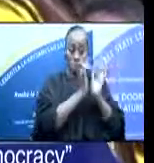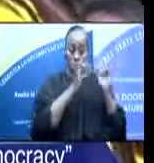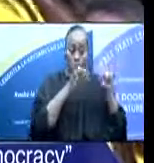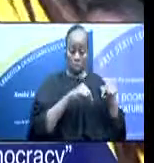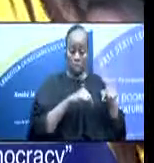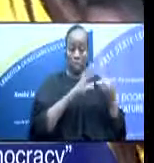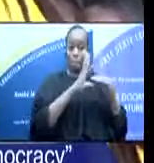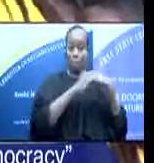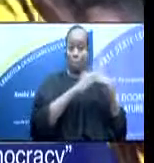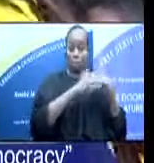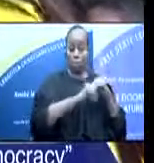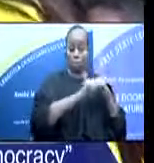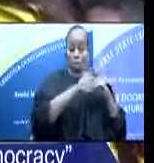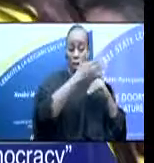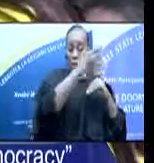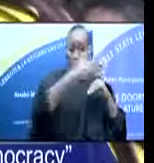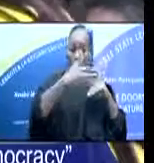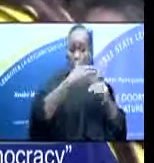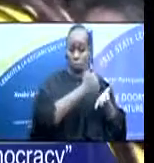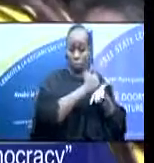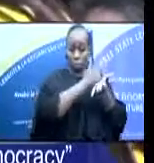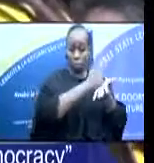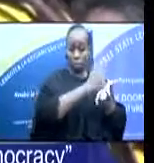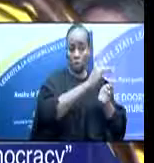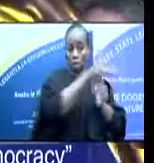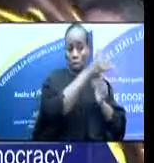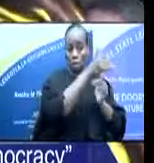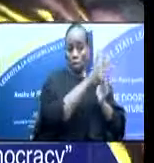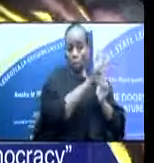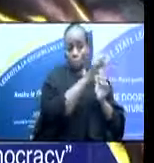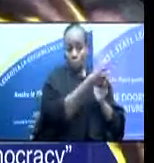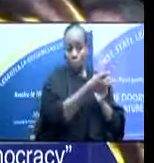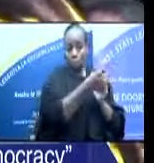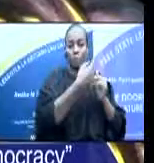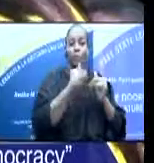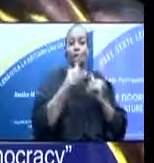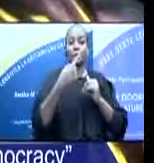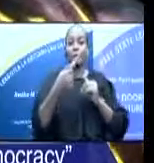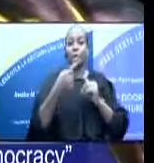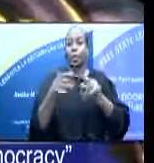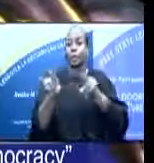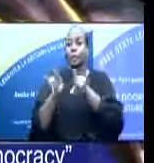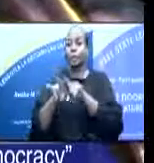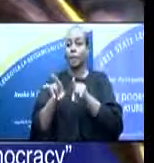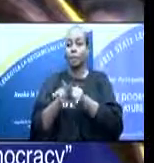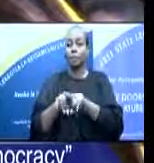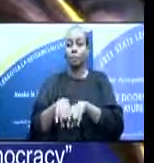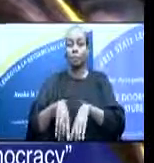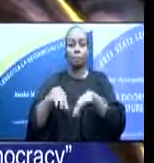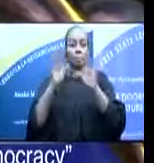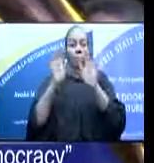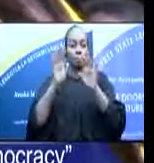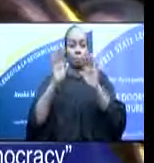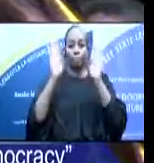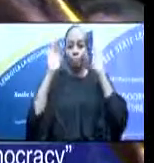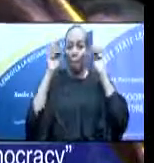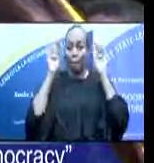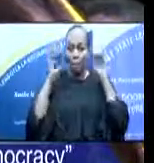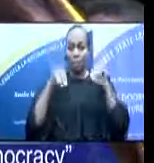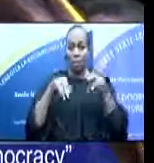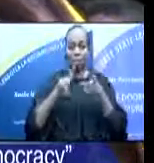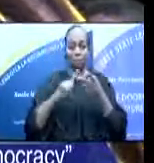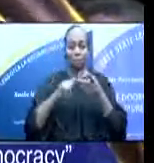members sitting on that side of the House have constantly referred to us as either puppets, as